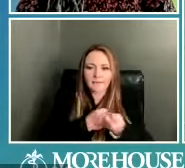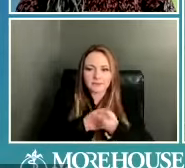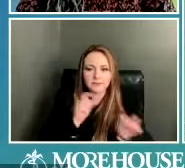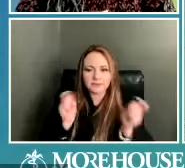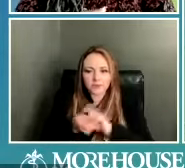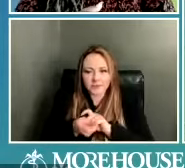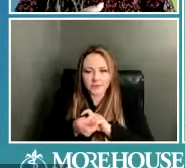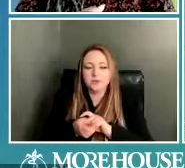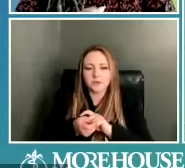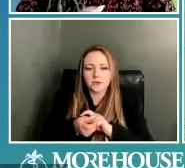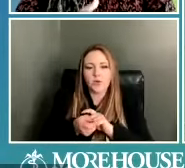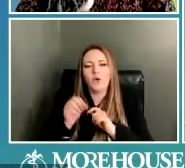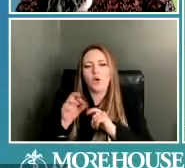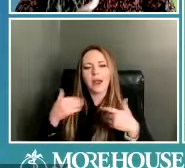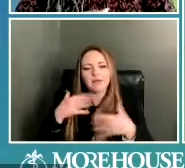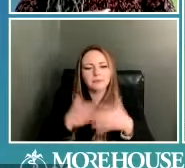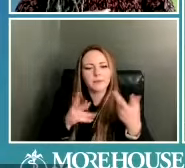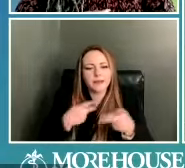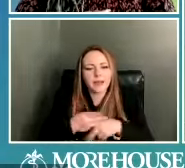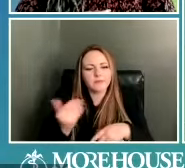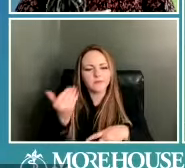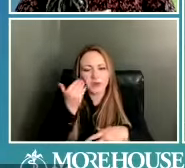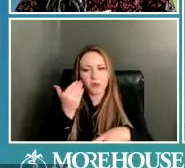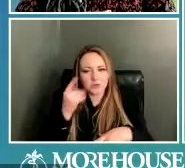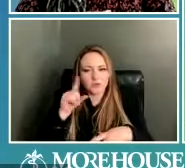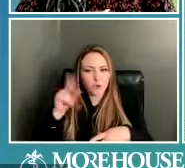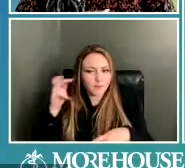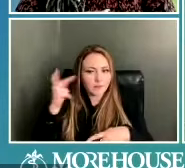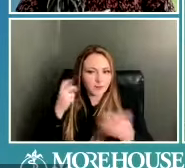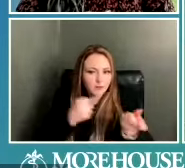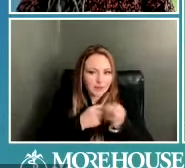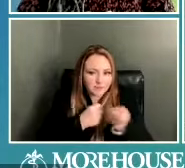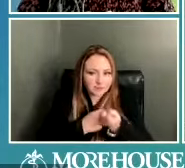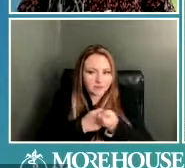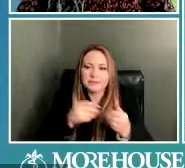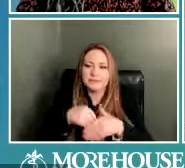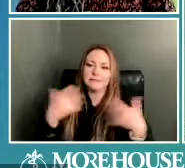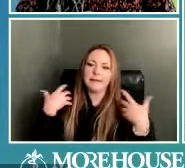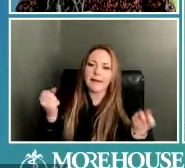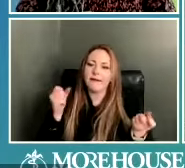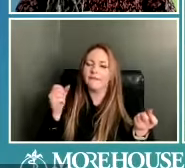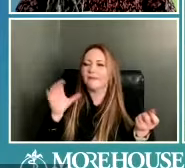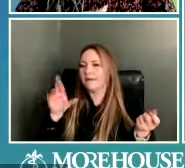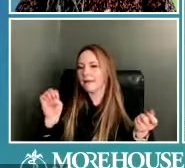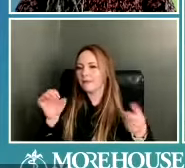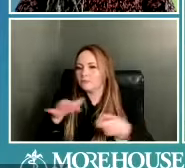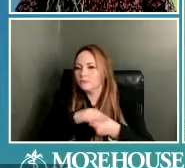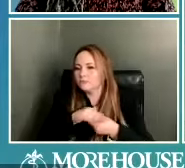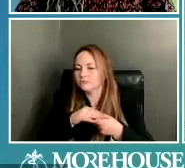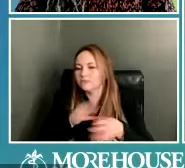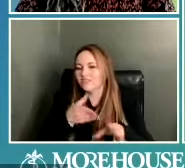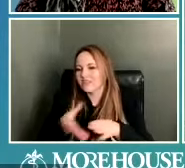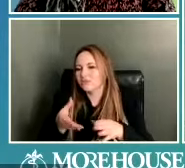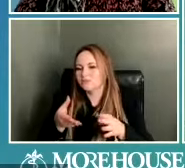or have, a ground floor knowledge of political advocacy in the healthcare space. And so we wanted